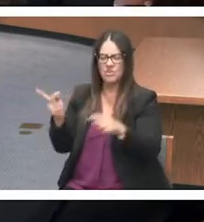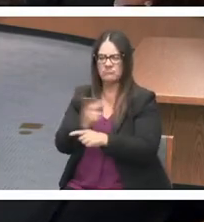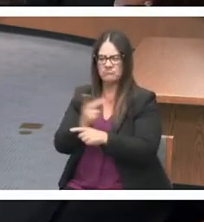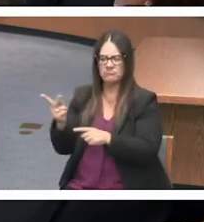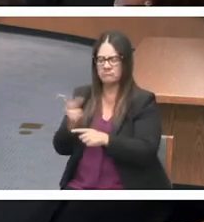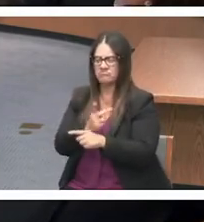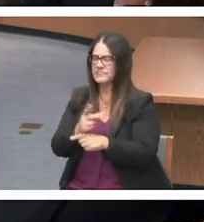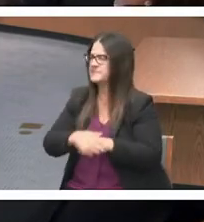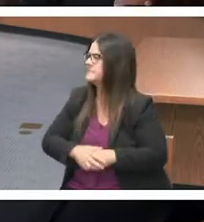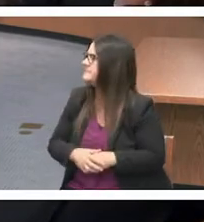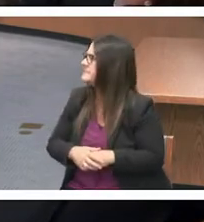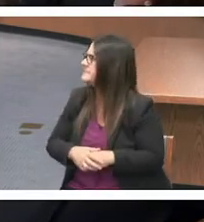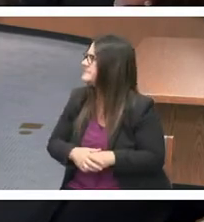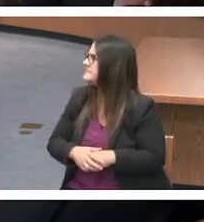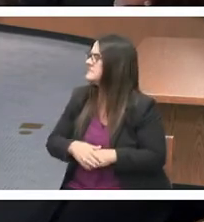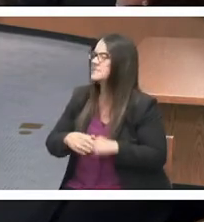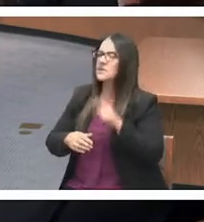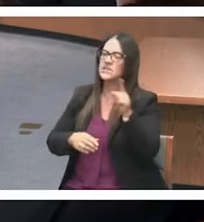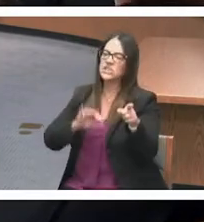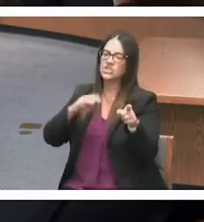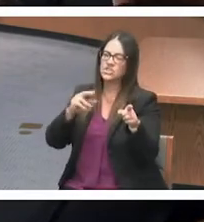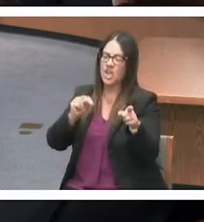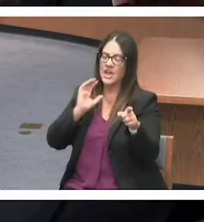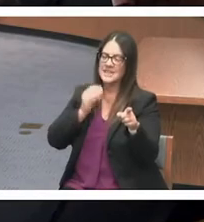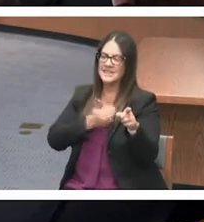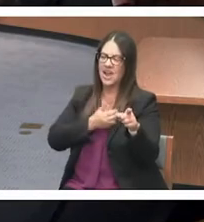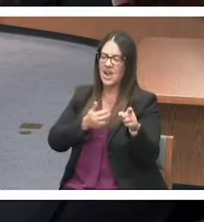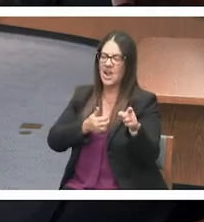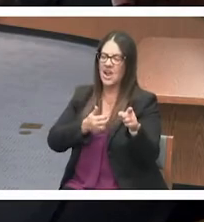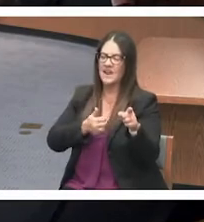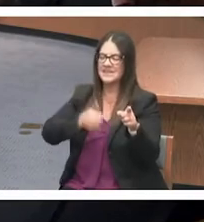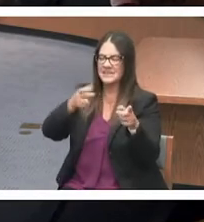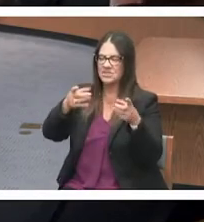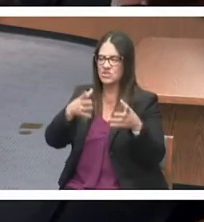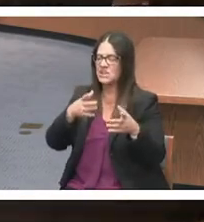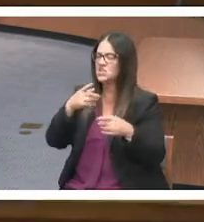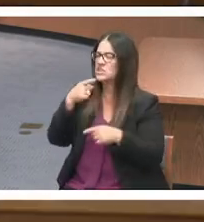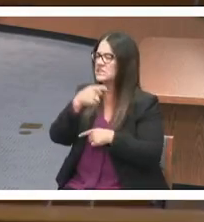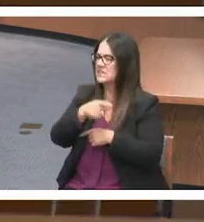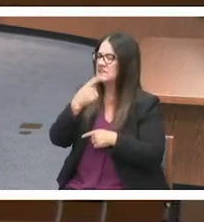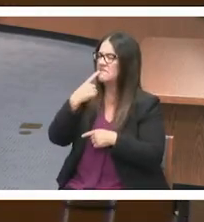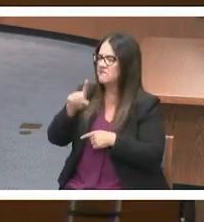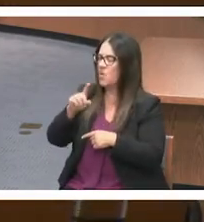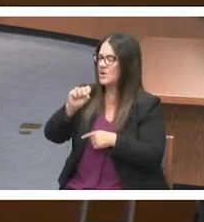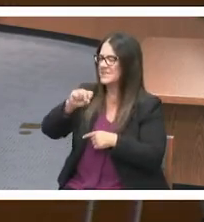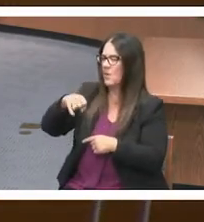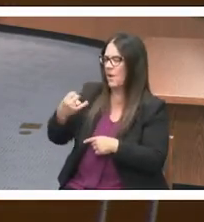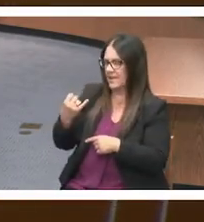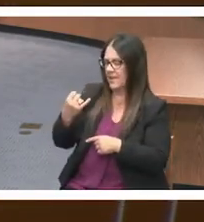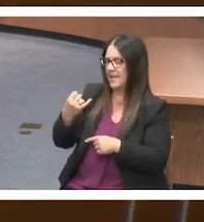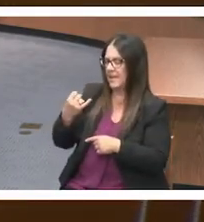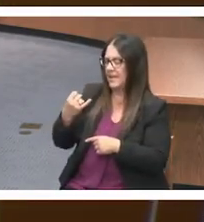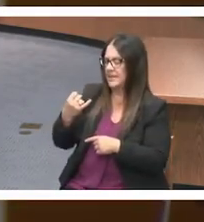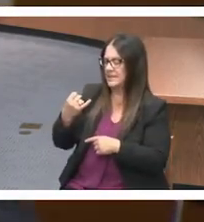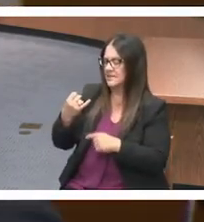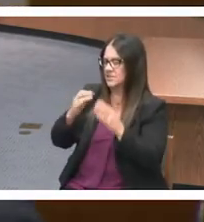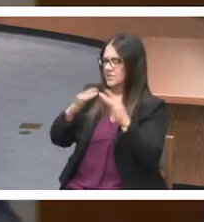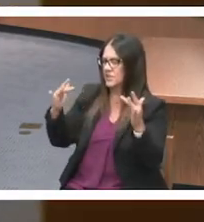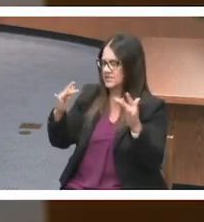John is our executive director of the San Joaquin River Conservancy. And if you want to, you can introduce yourself and where you come from. So